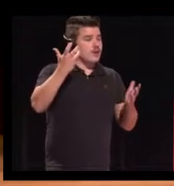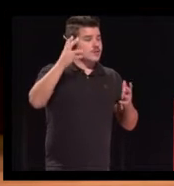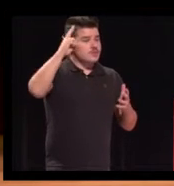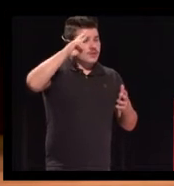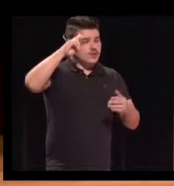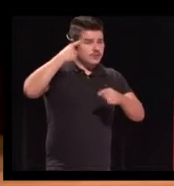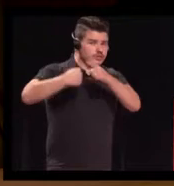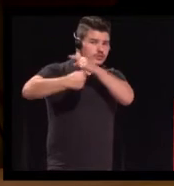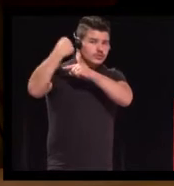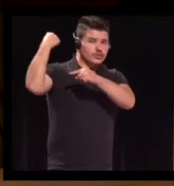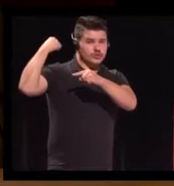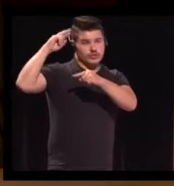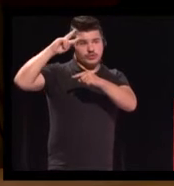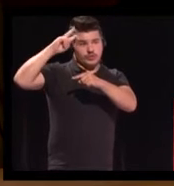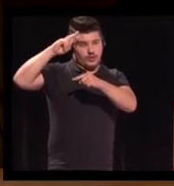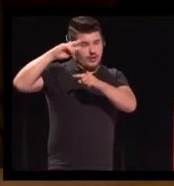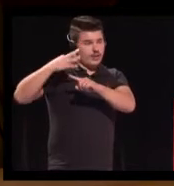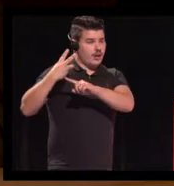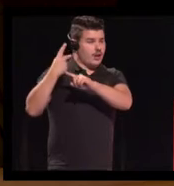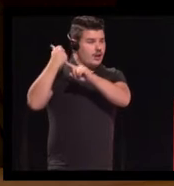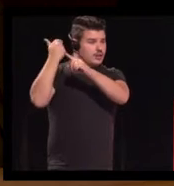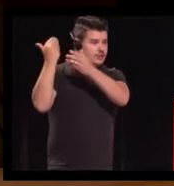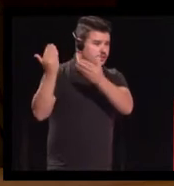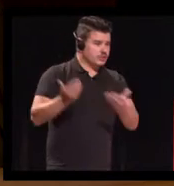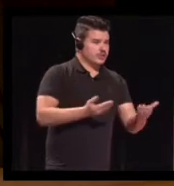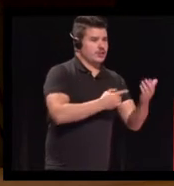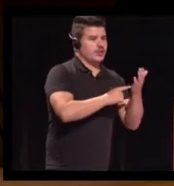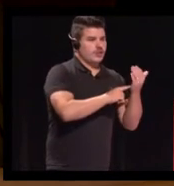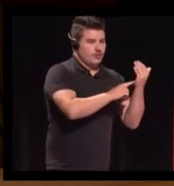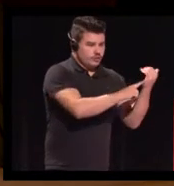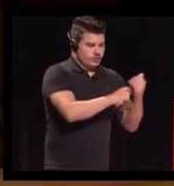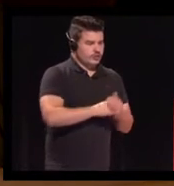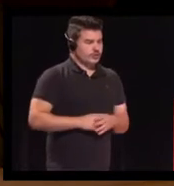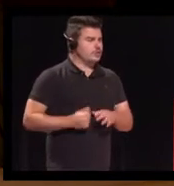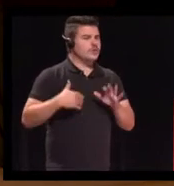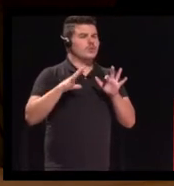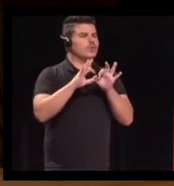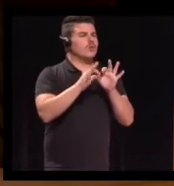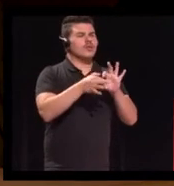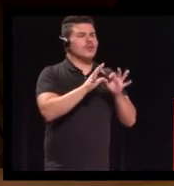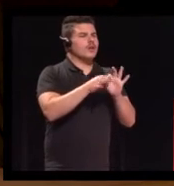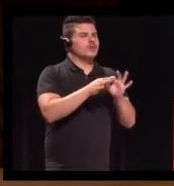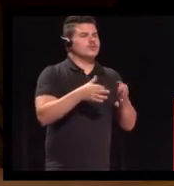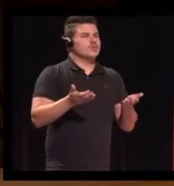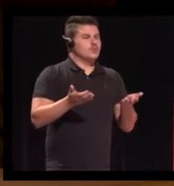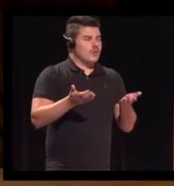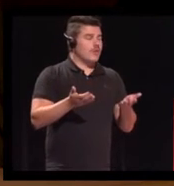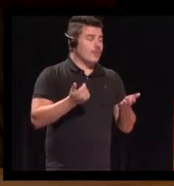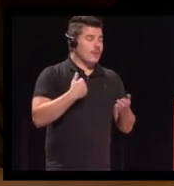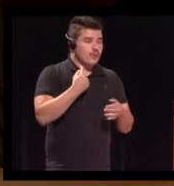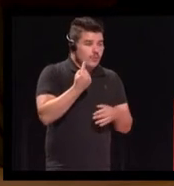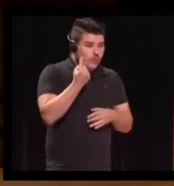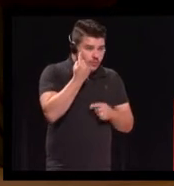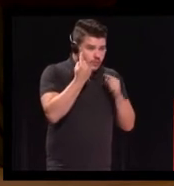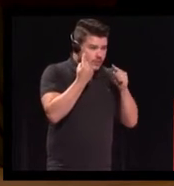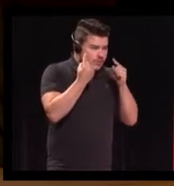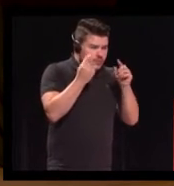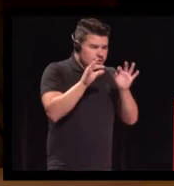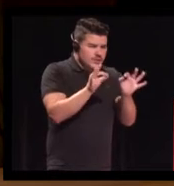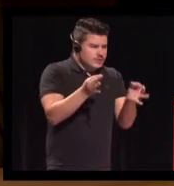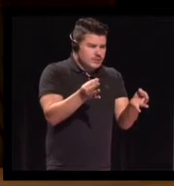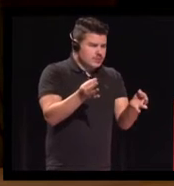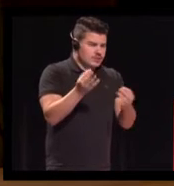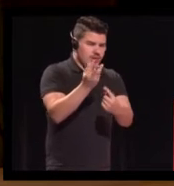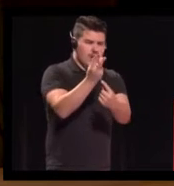and technology. And I think in the context of this building, the MASP, which is a masterpiece of art, architecture, and